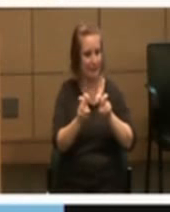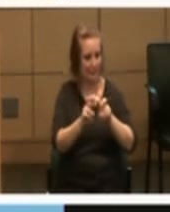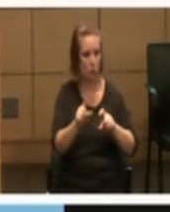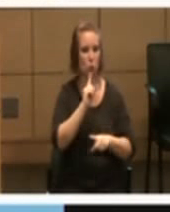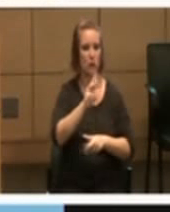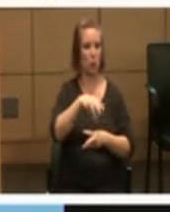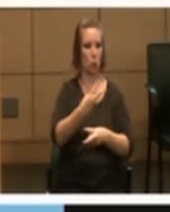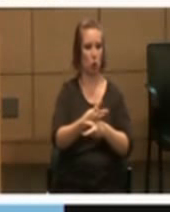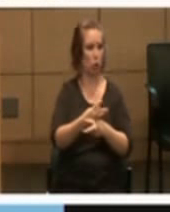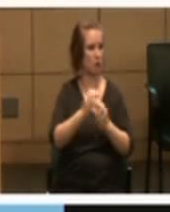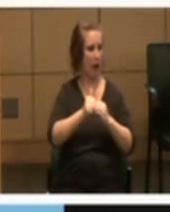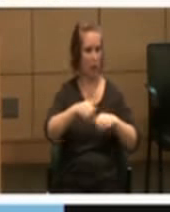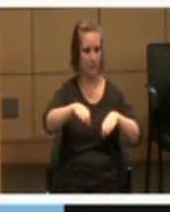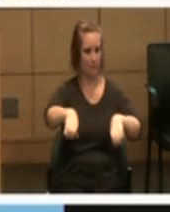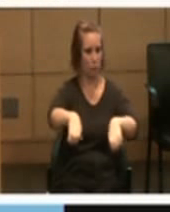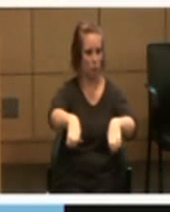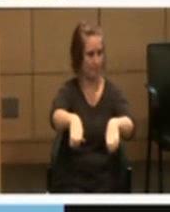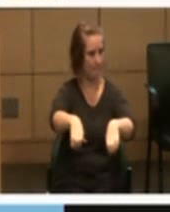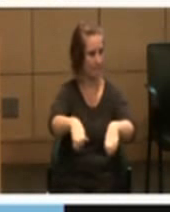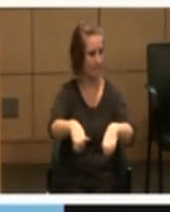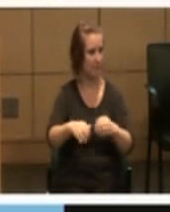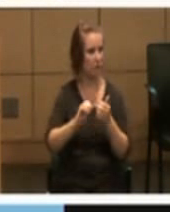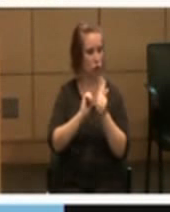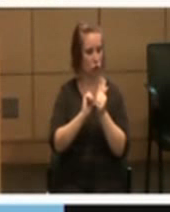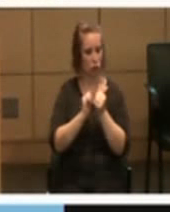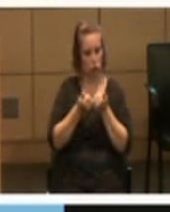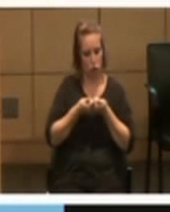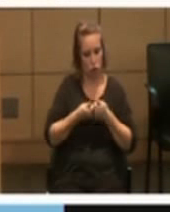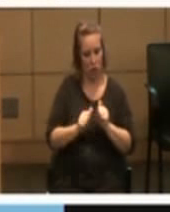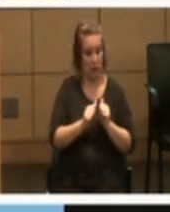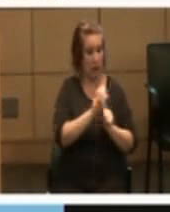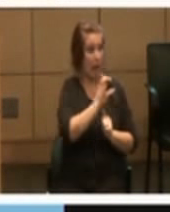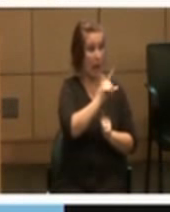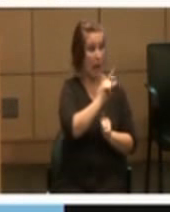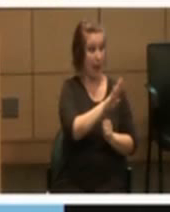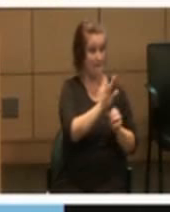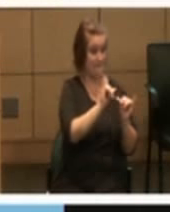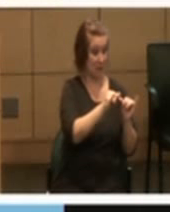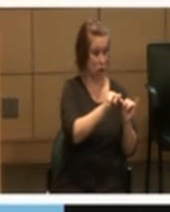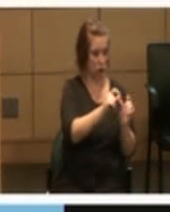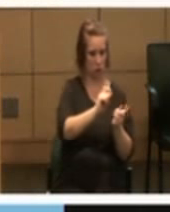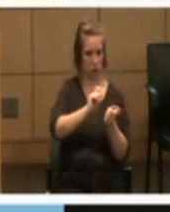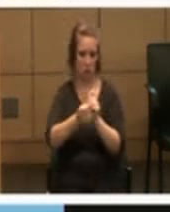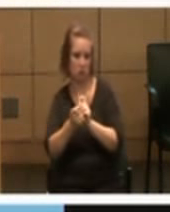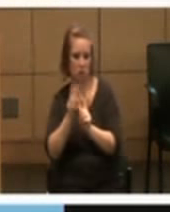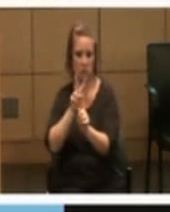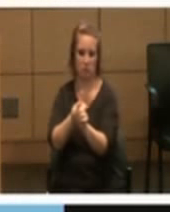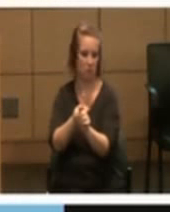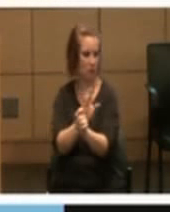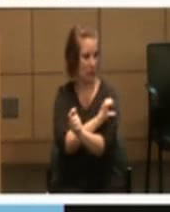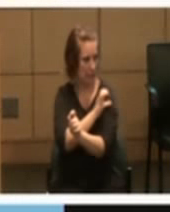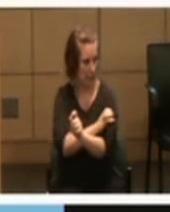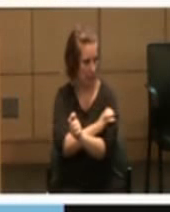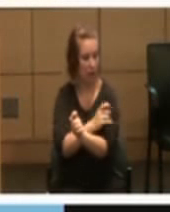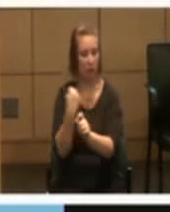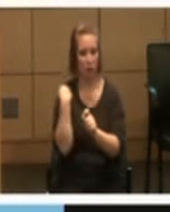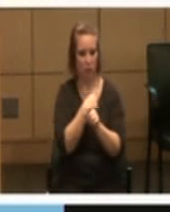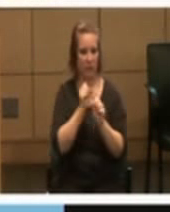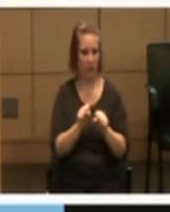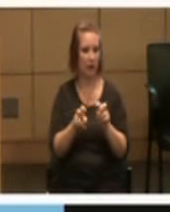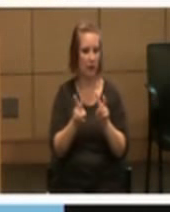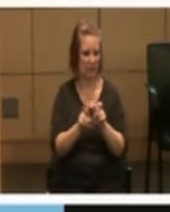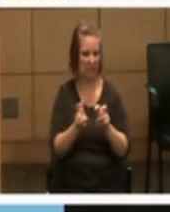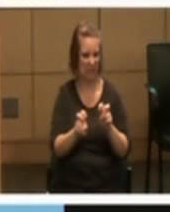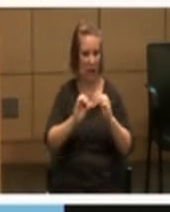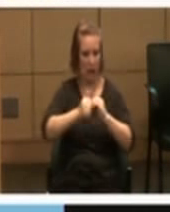real-world performance and trying to adapt a laboratory measure so it can be used in the clinic, and we can actually assess